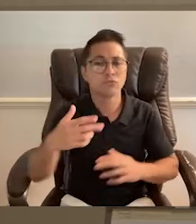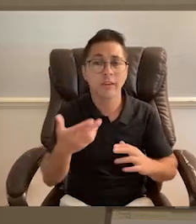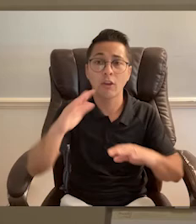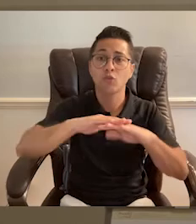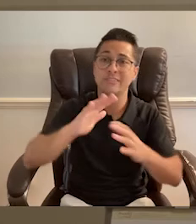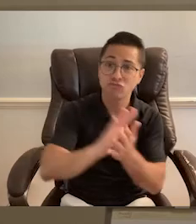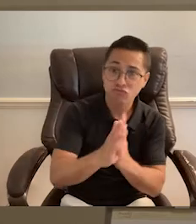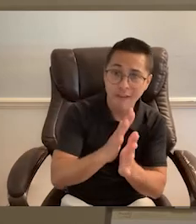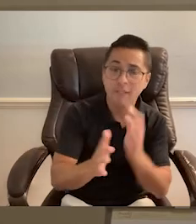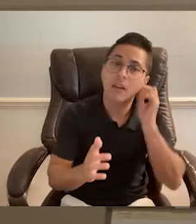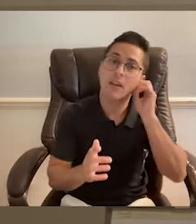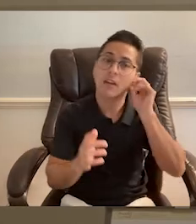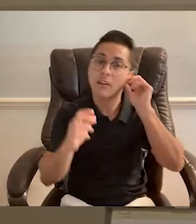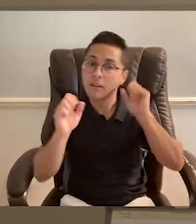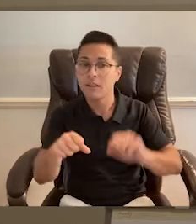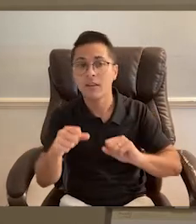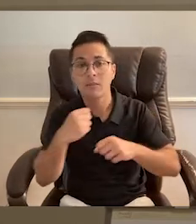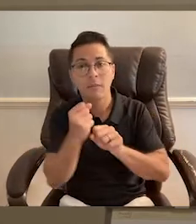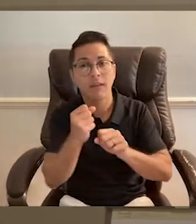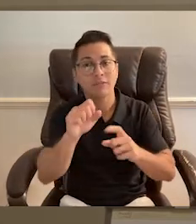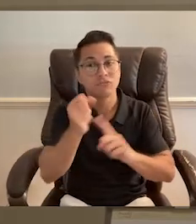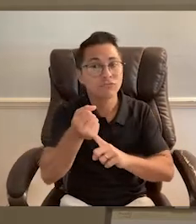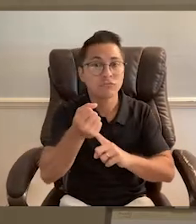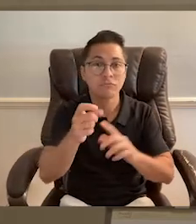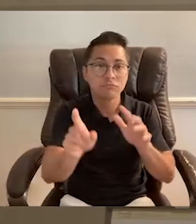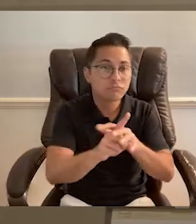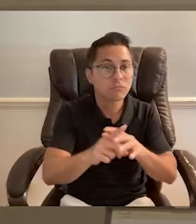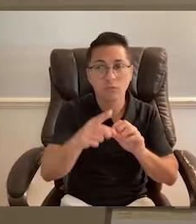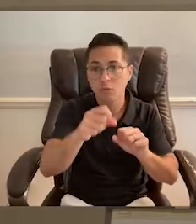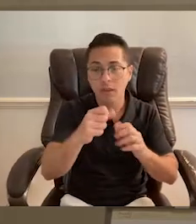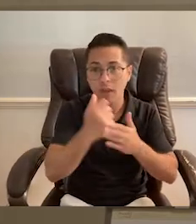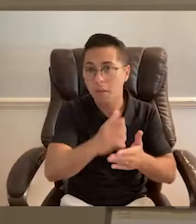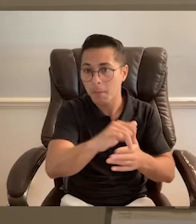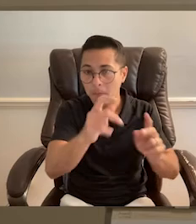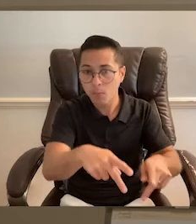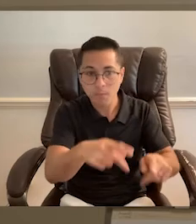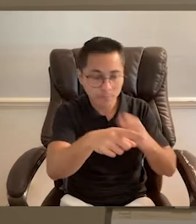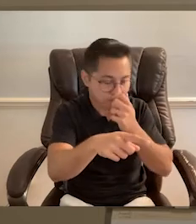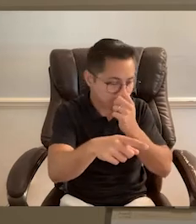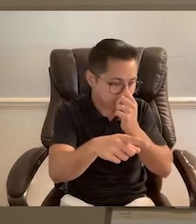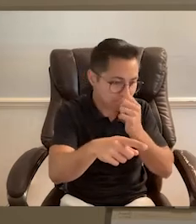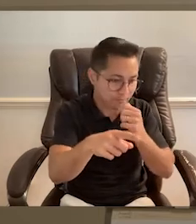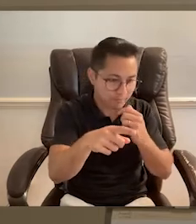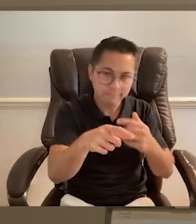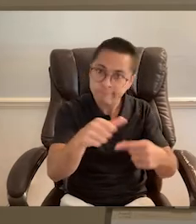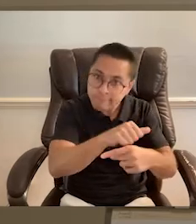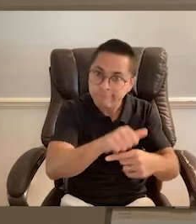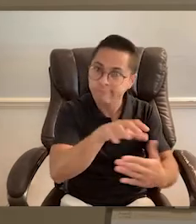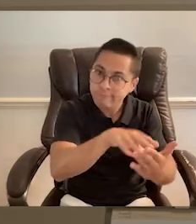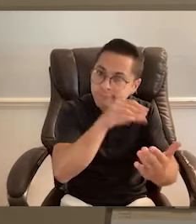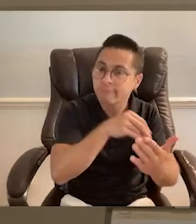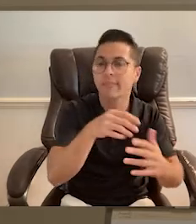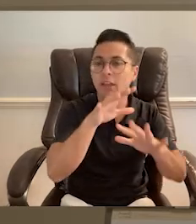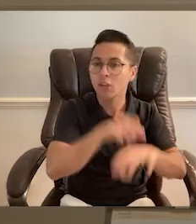of our center, we had a family who had a 9-year-old boy who didn't have a full use